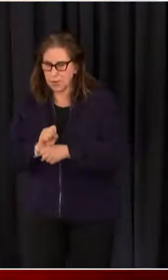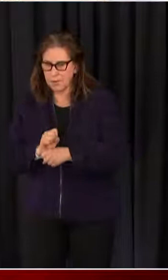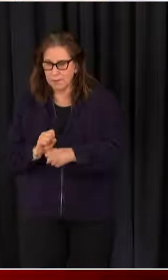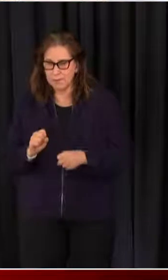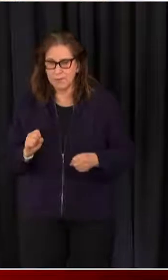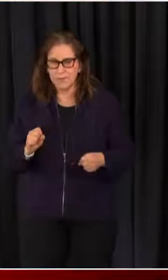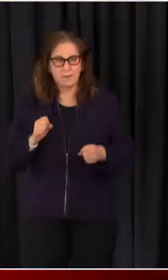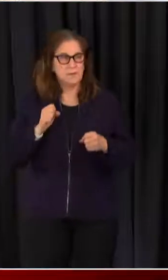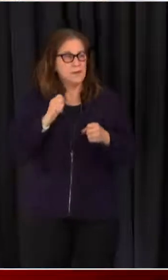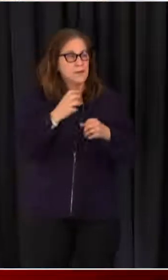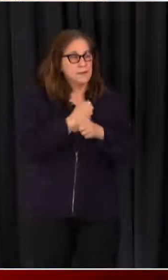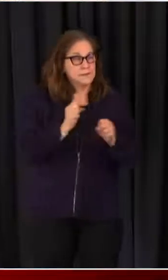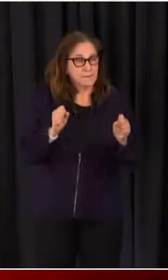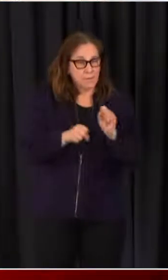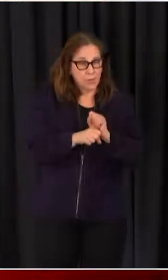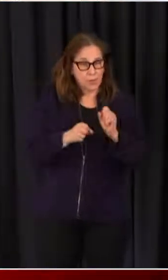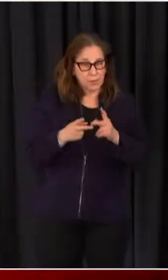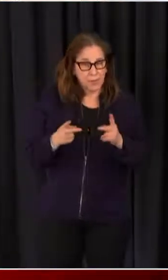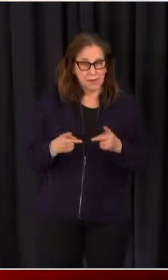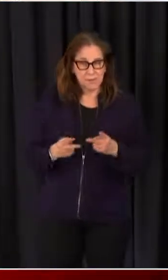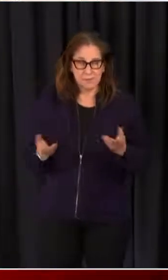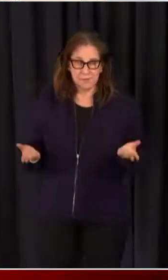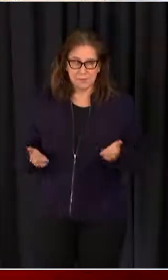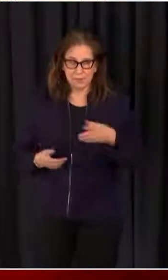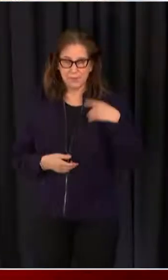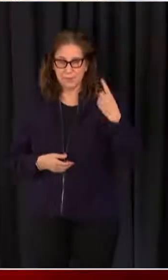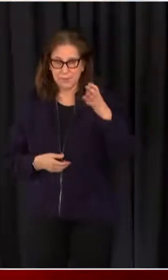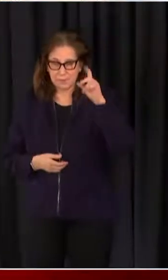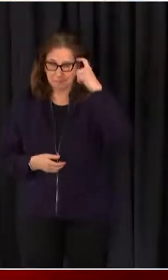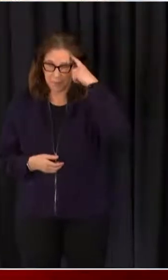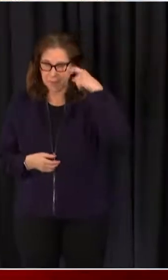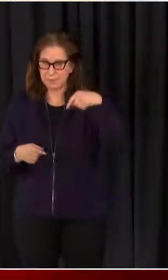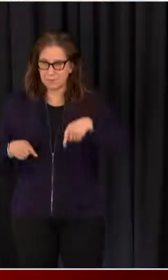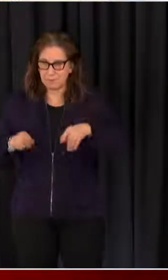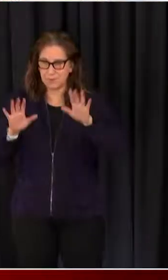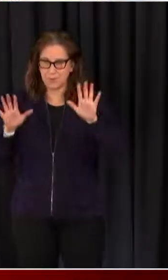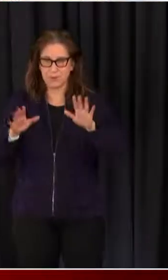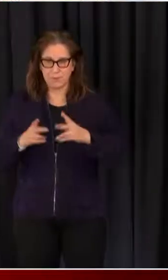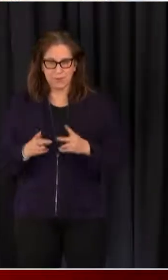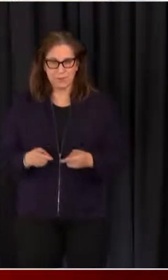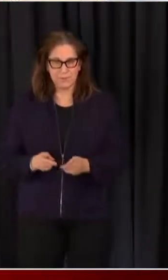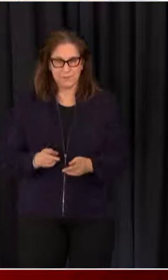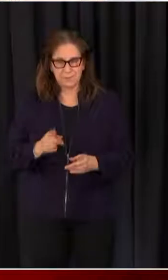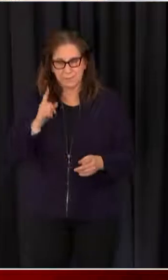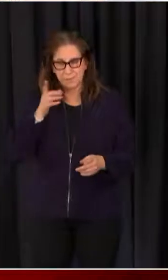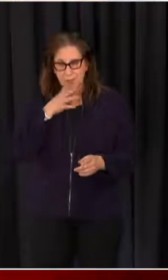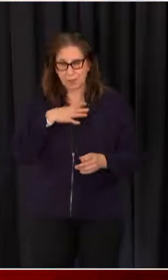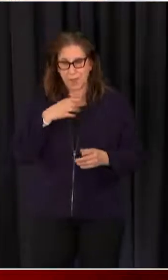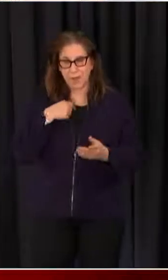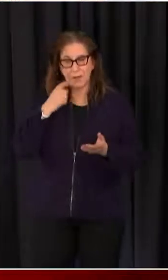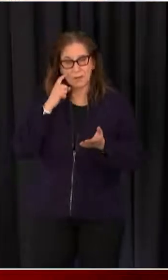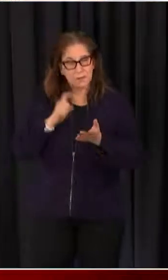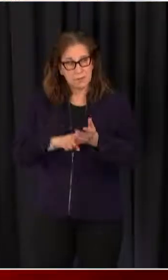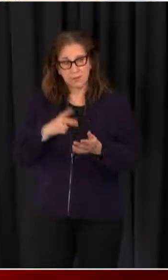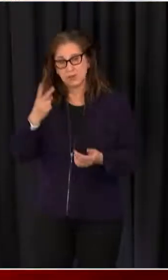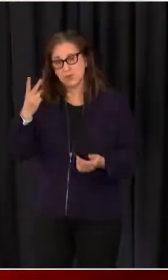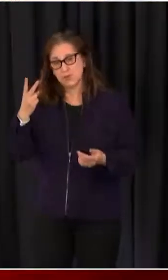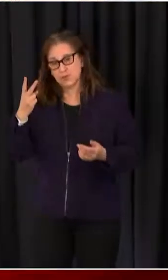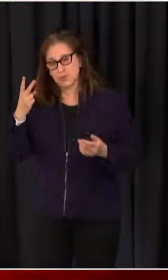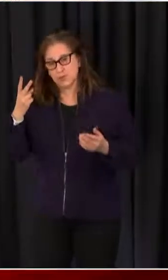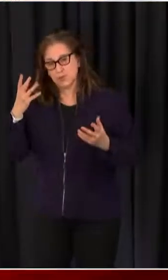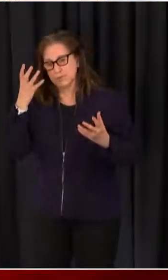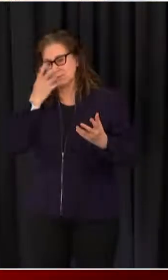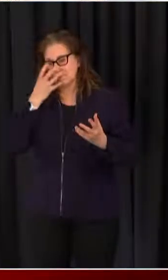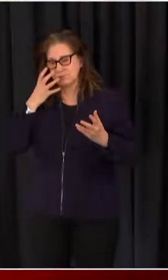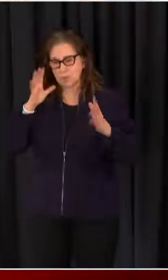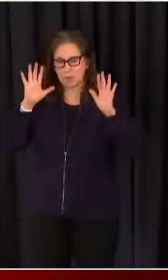safe workplaces. And I'm proud that DC government is one of those places. I want to acknowledge two outstanding women who are with me today,